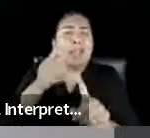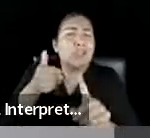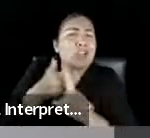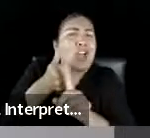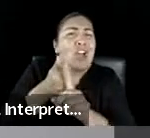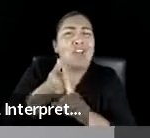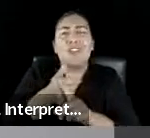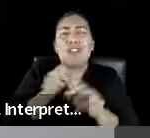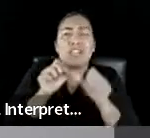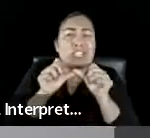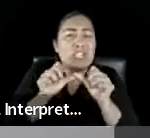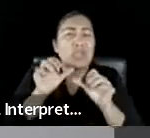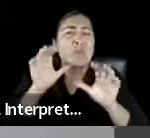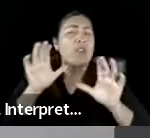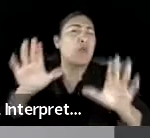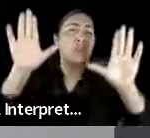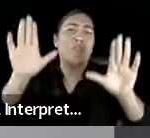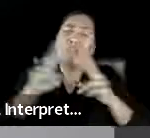But congratulations. We're really proud of you.